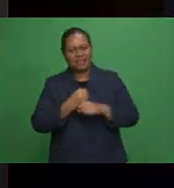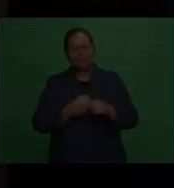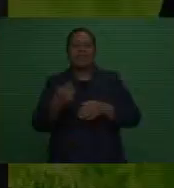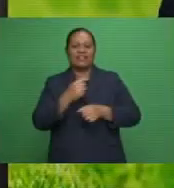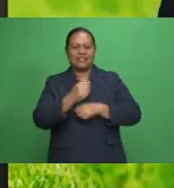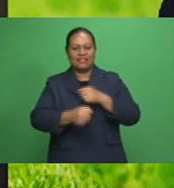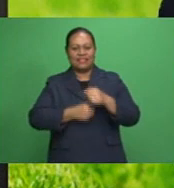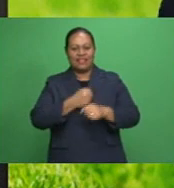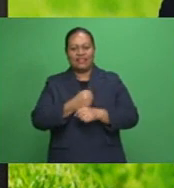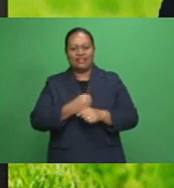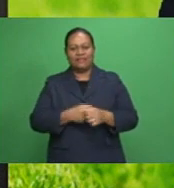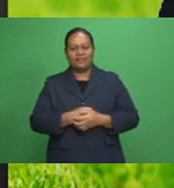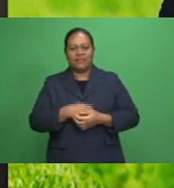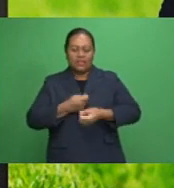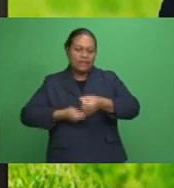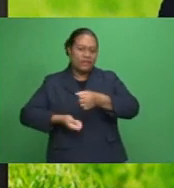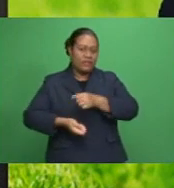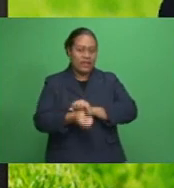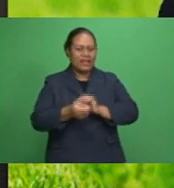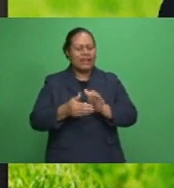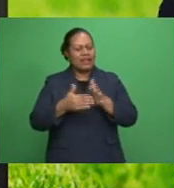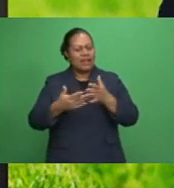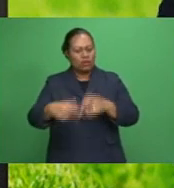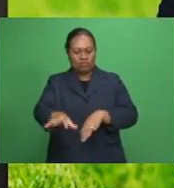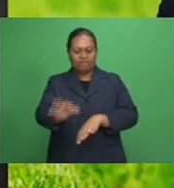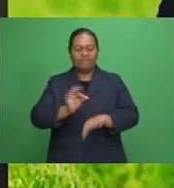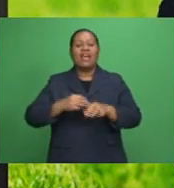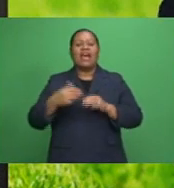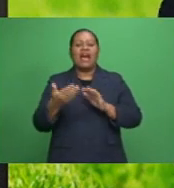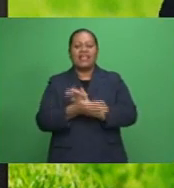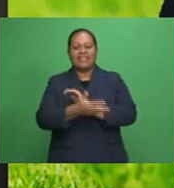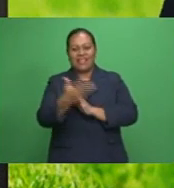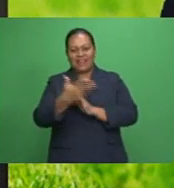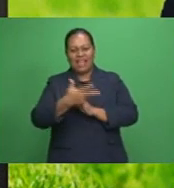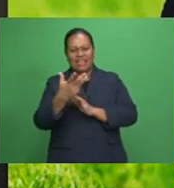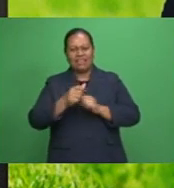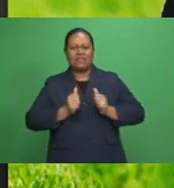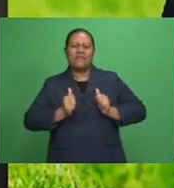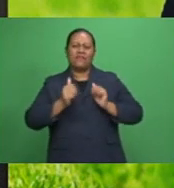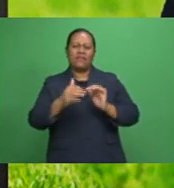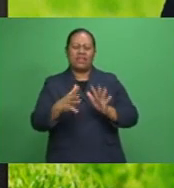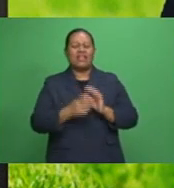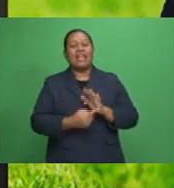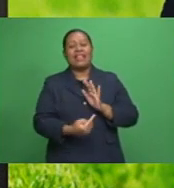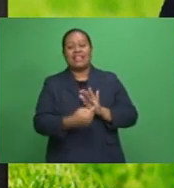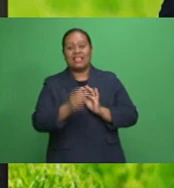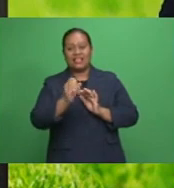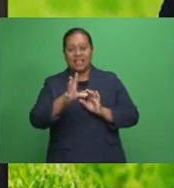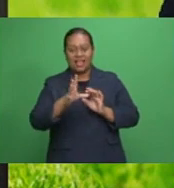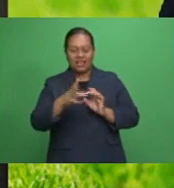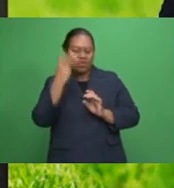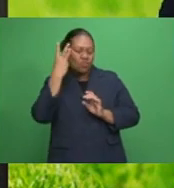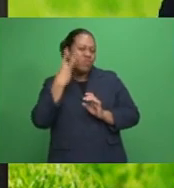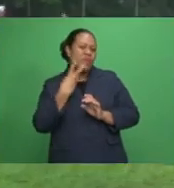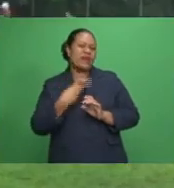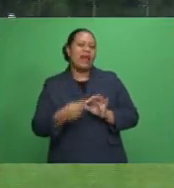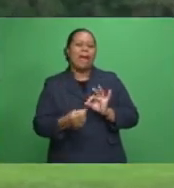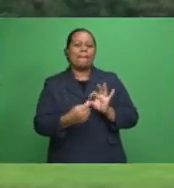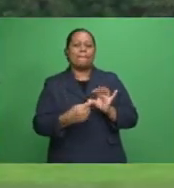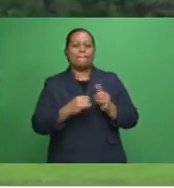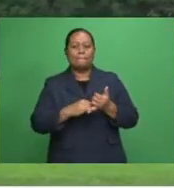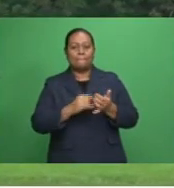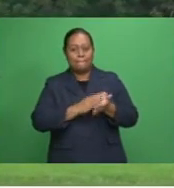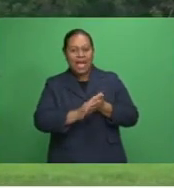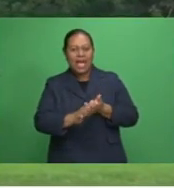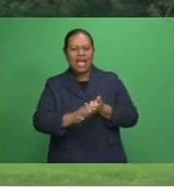competition. Cricket Fiji will select an under-19 squad after the completion of the T10 Women's Bulla Bash League. The Women's